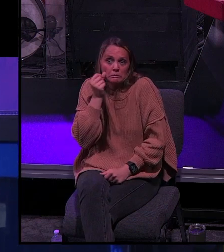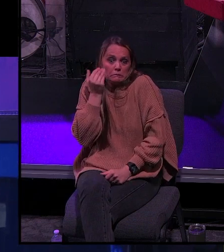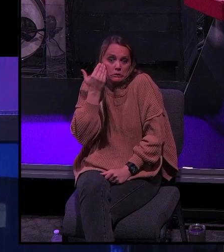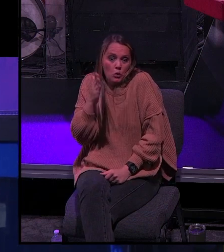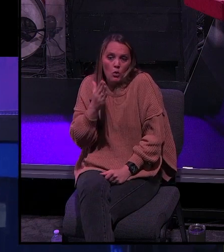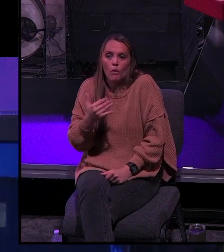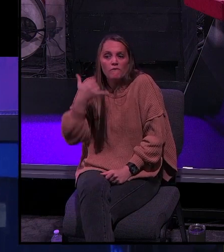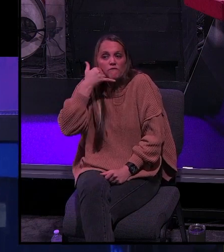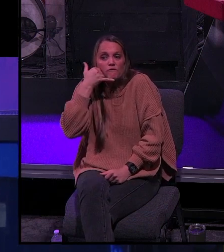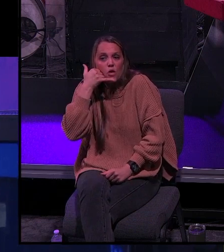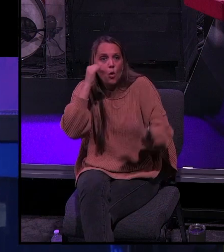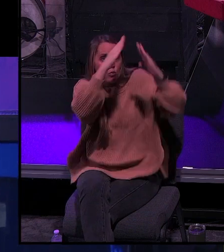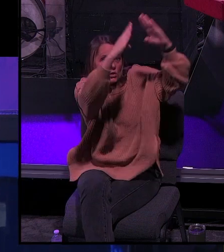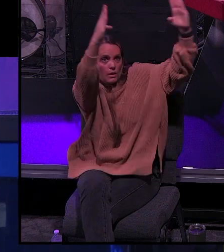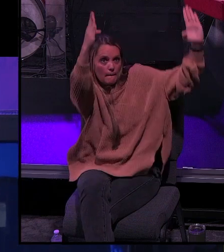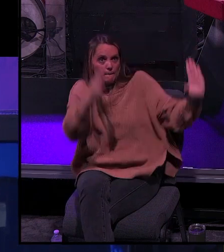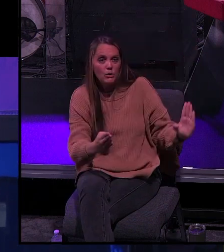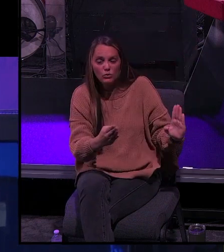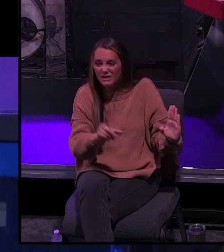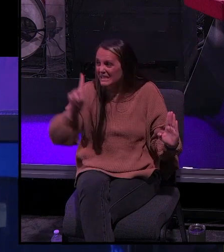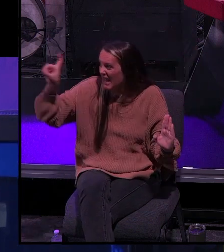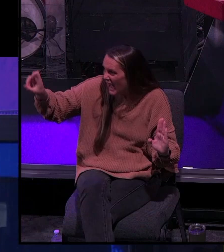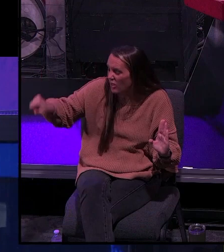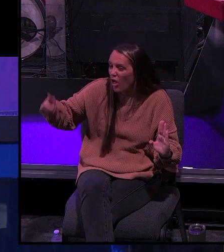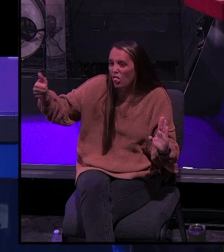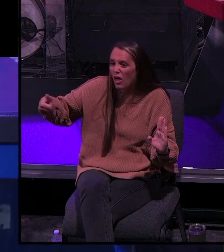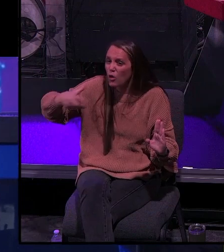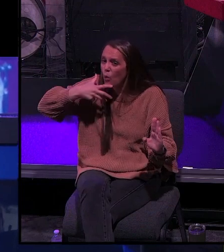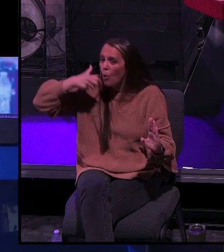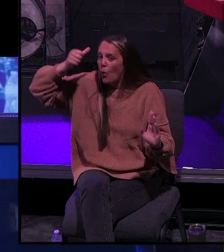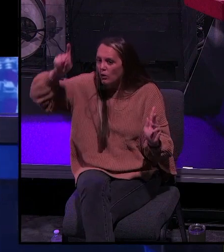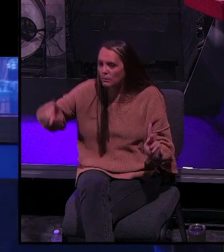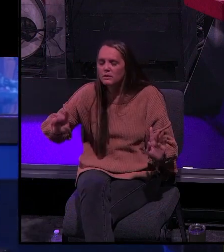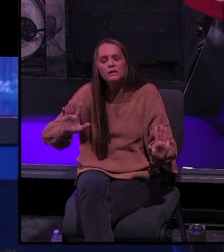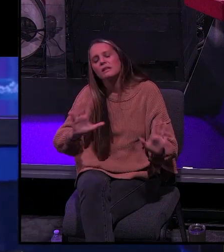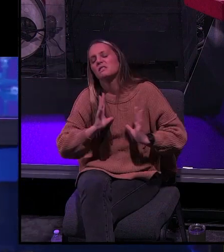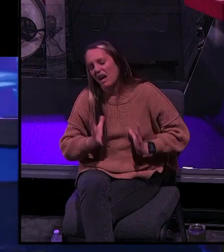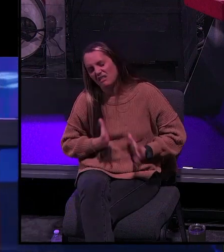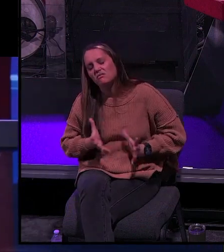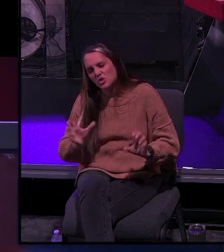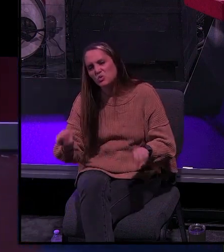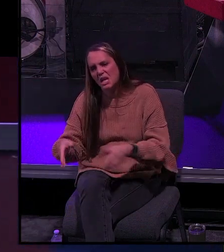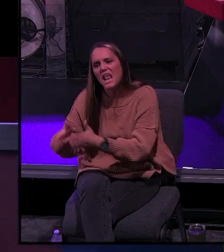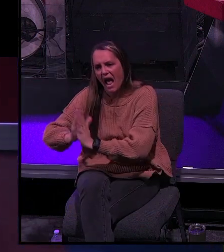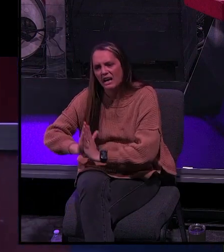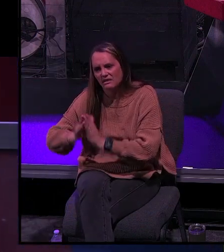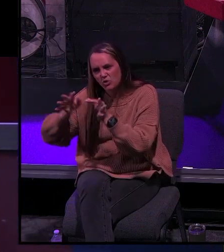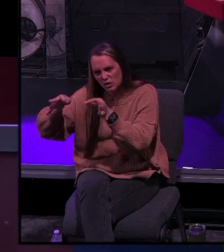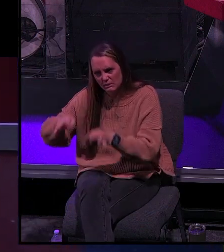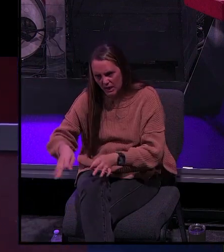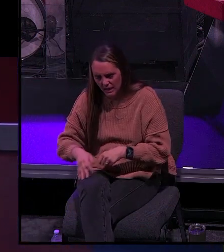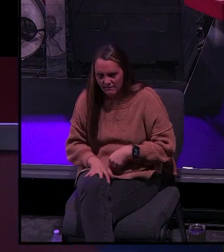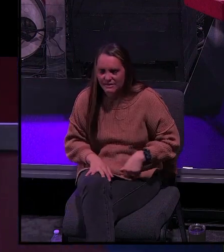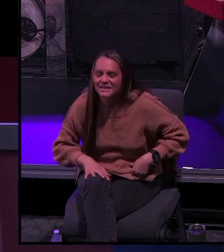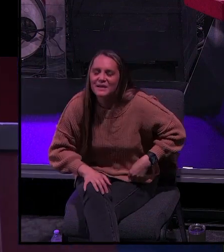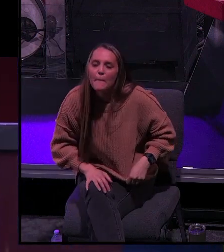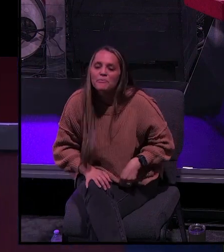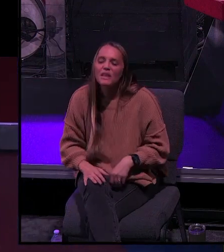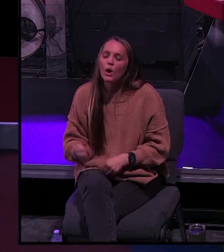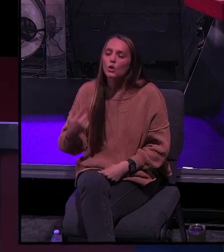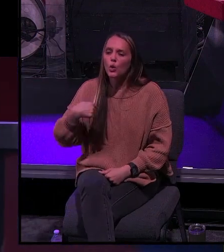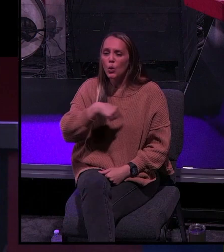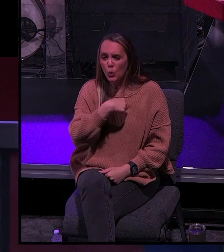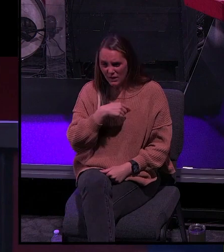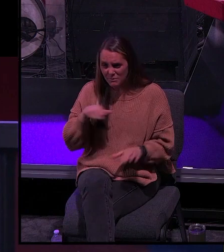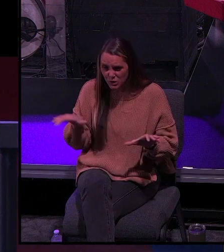right. Yeah, we will make space for you to do that. See what I did there? So we've been in this series for the last